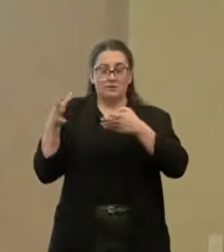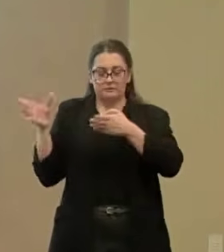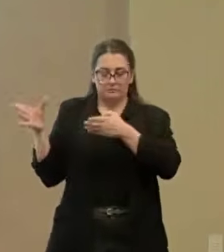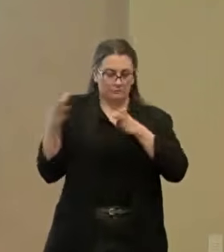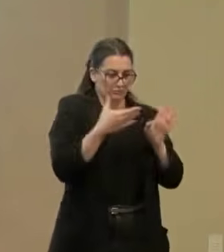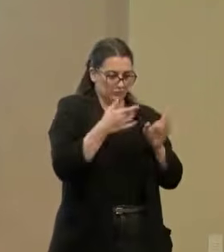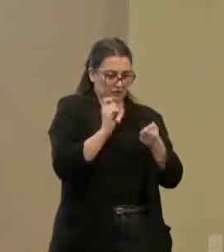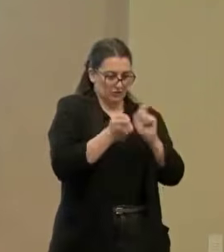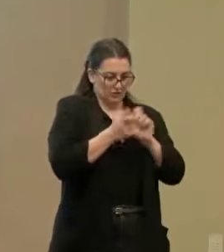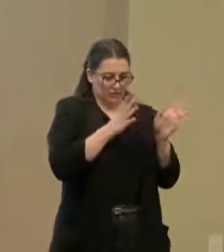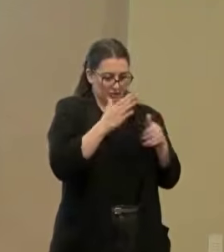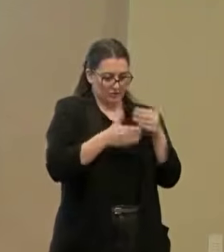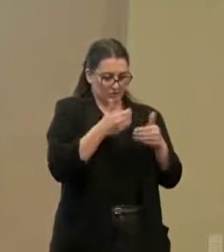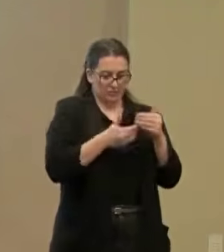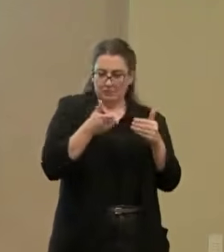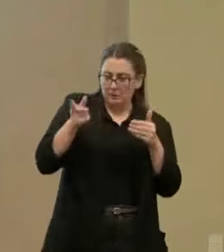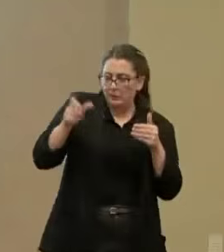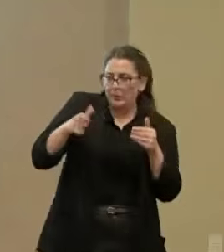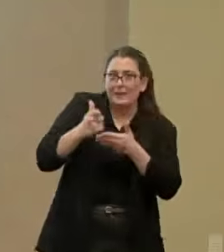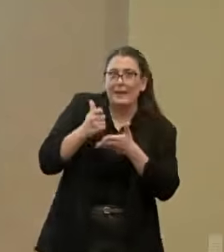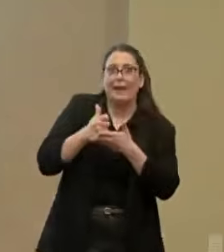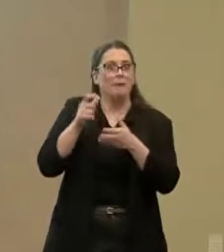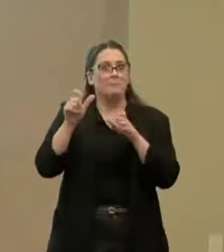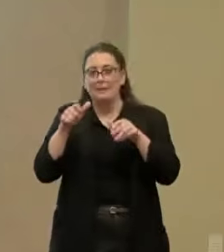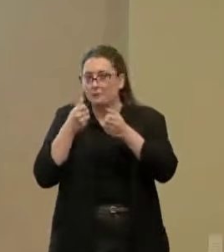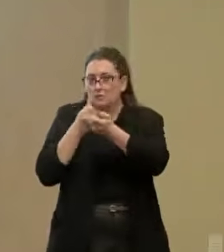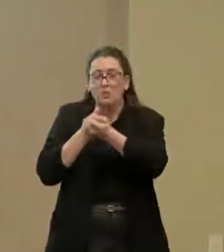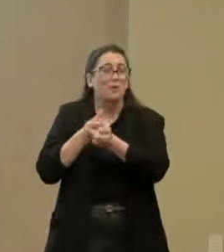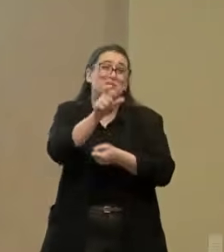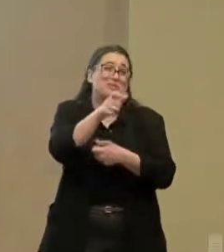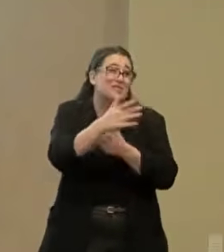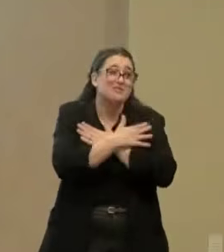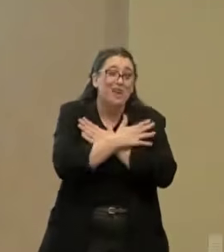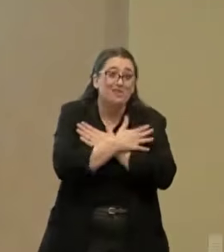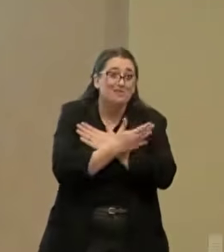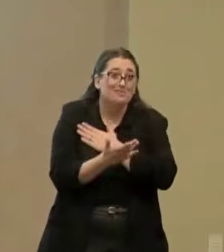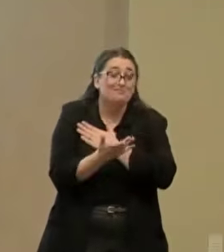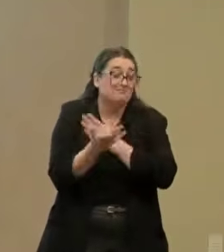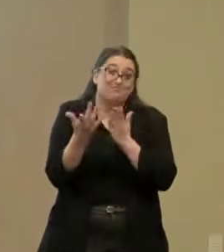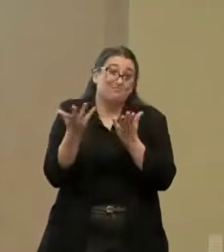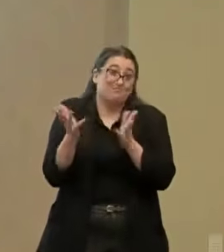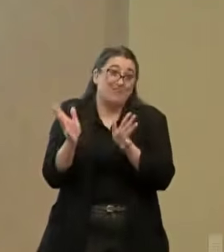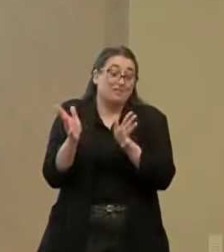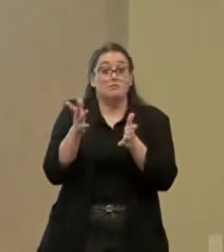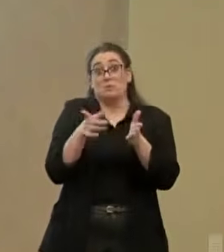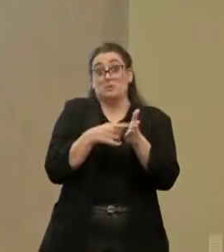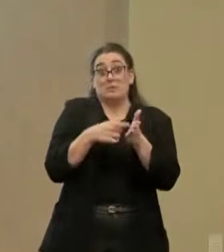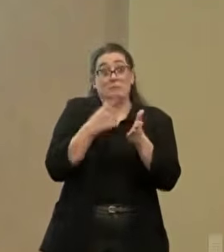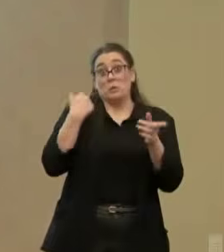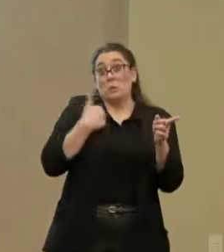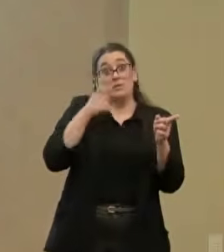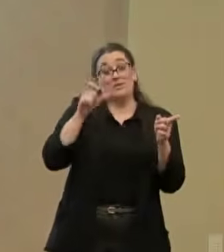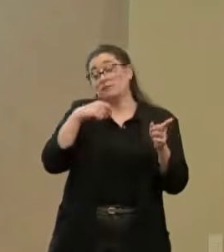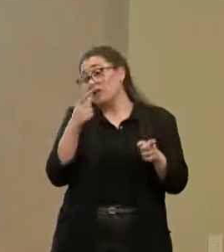pivot to seeing what she needs help with, if anything, or if she needs to just rest, or if we need to like push her to just